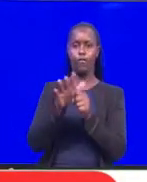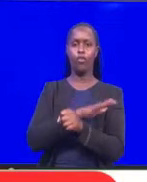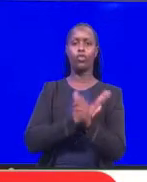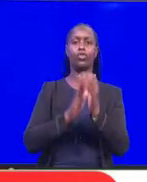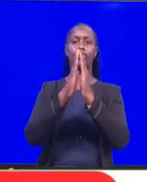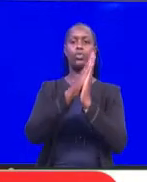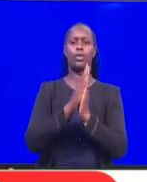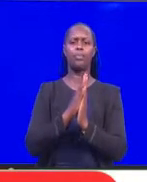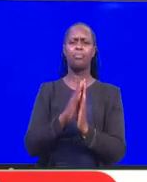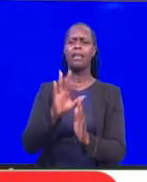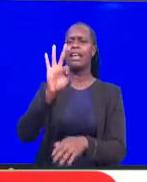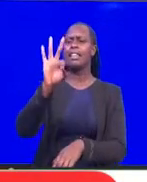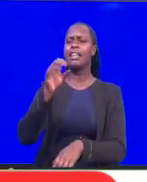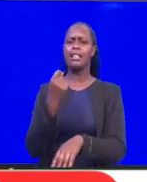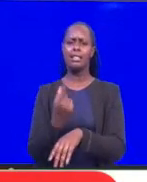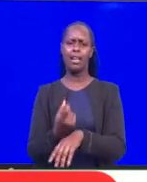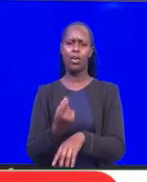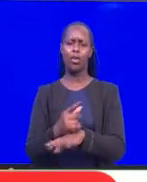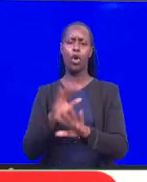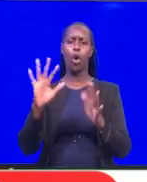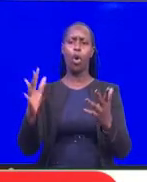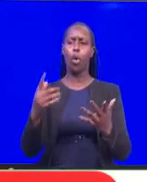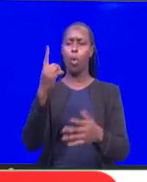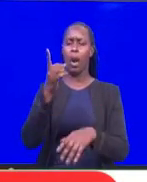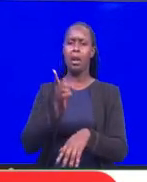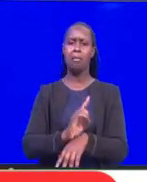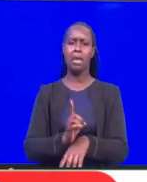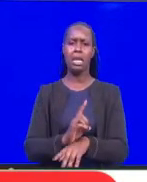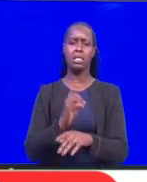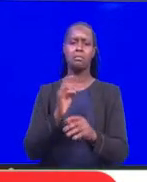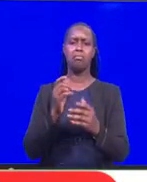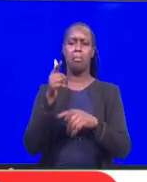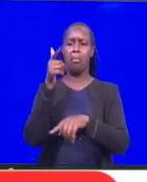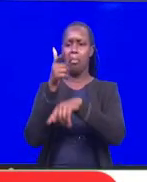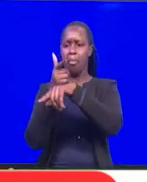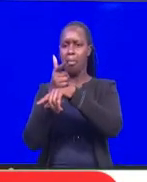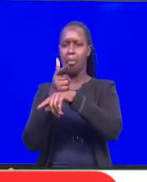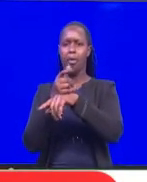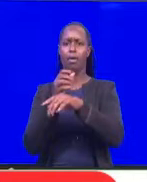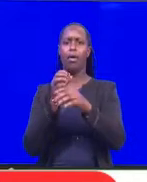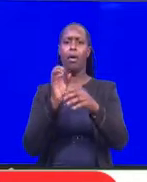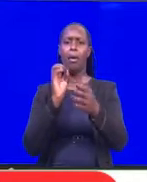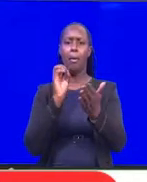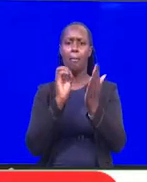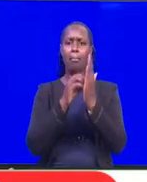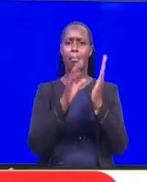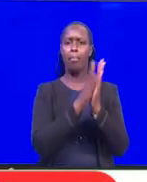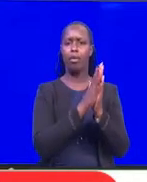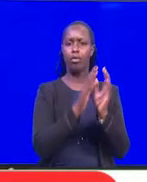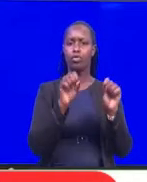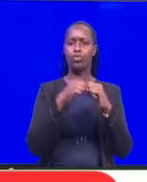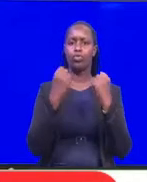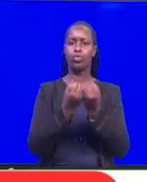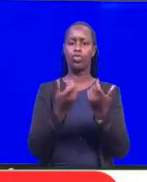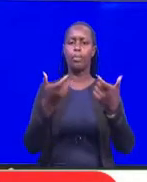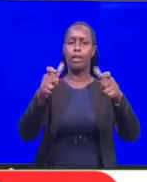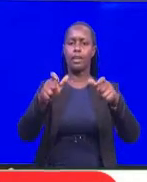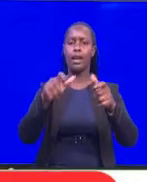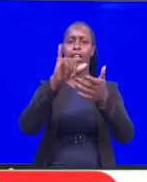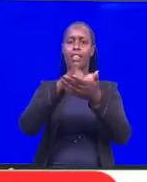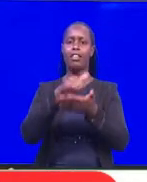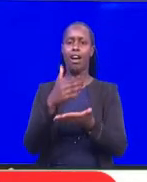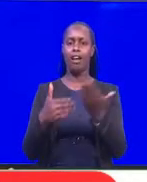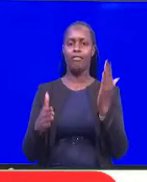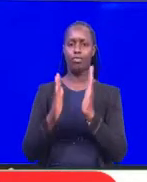3-second clip or half a minute clip and blasts it on social media, always half of the story is told. But just like a